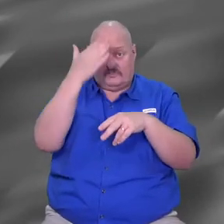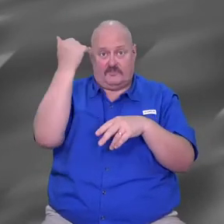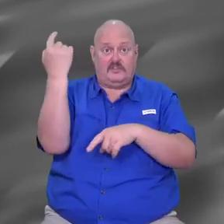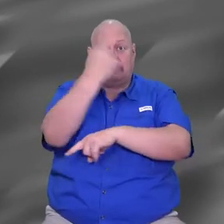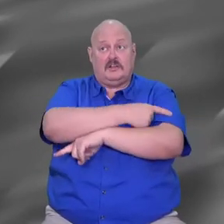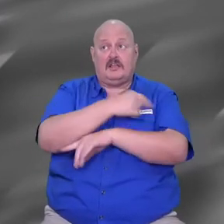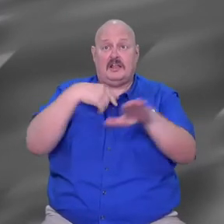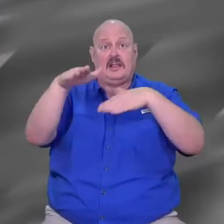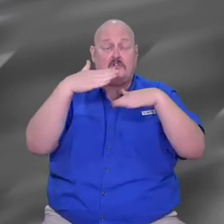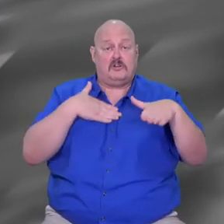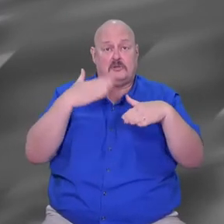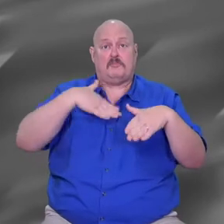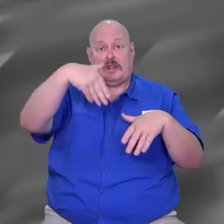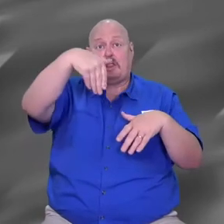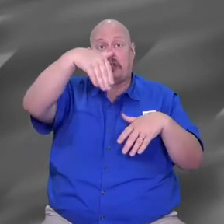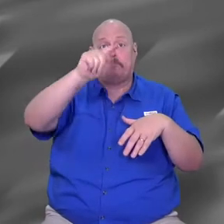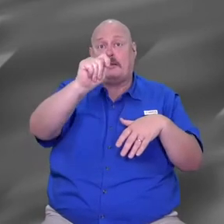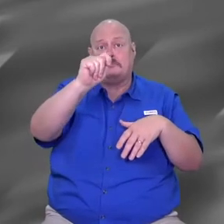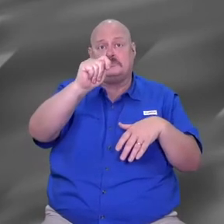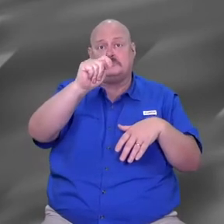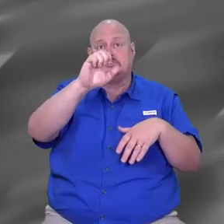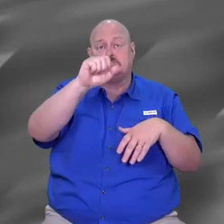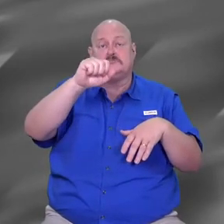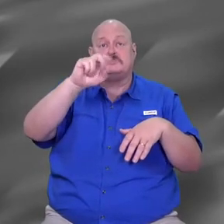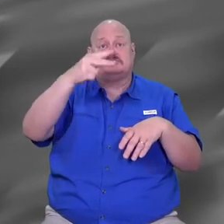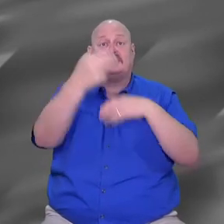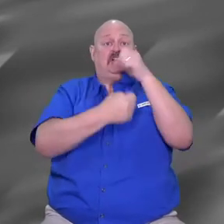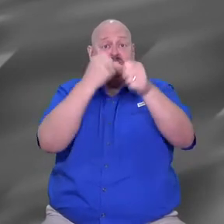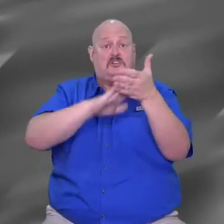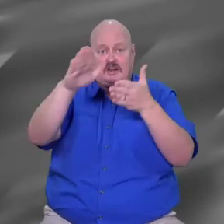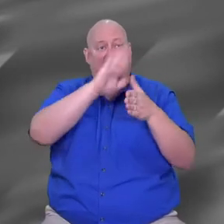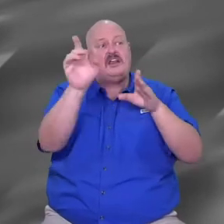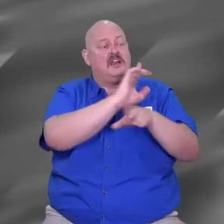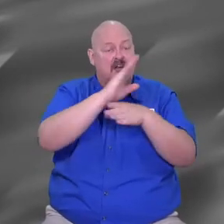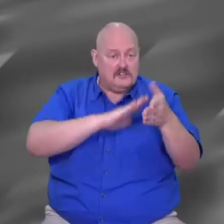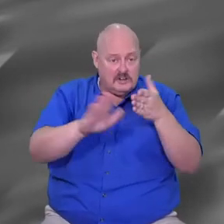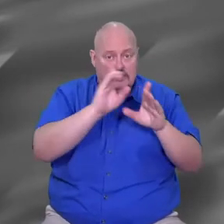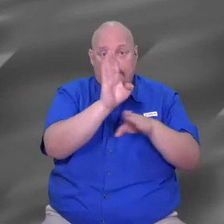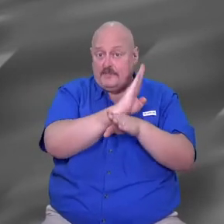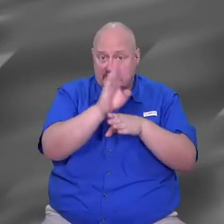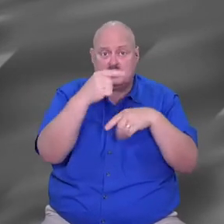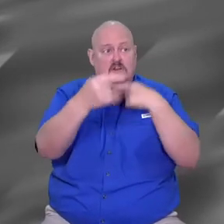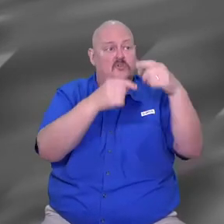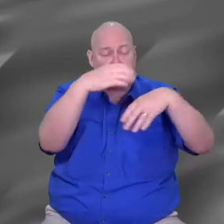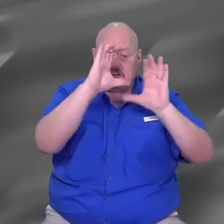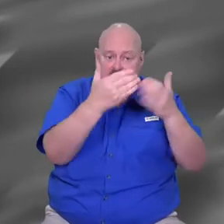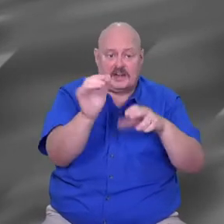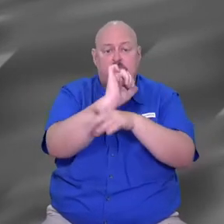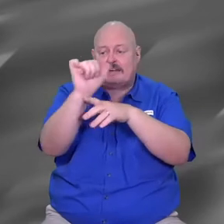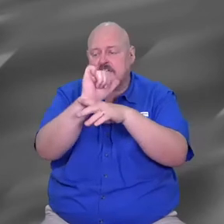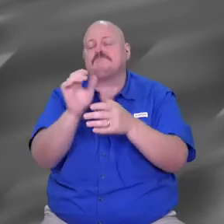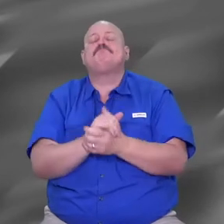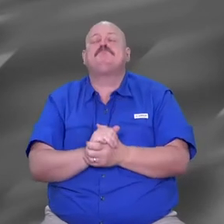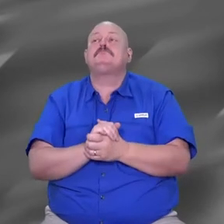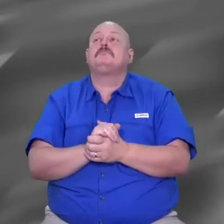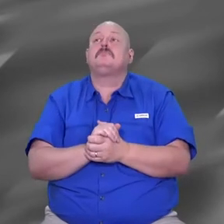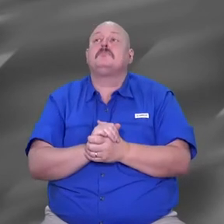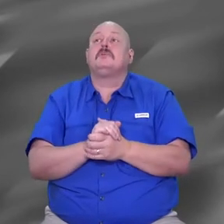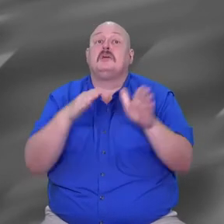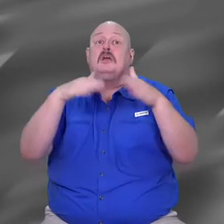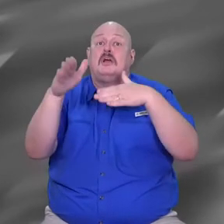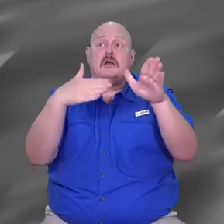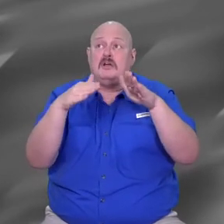I walked into my apartment as a sophomore in college. I'd been busy. I'd gone to class. I'd gone to practice. And I walked